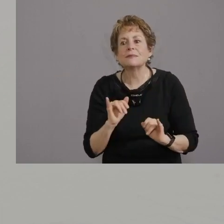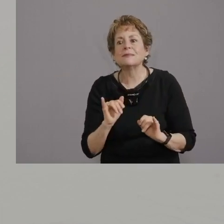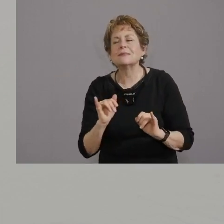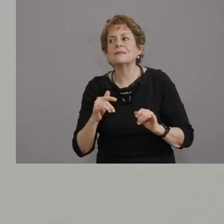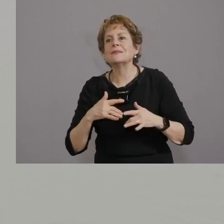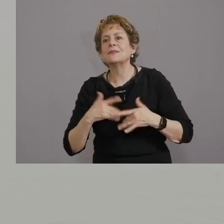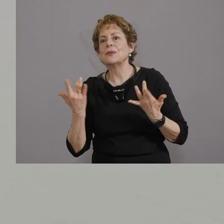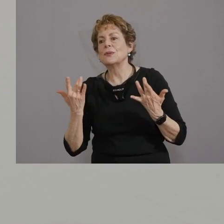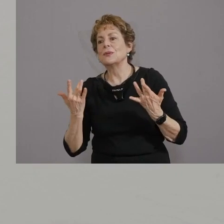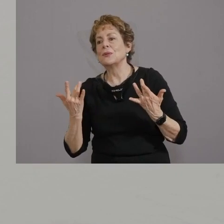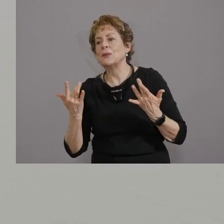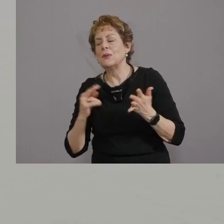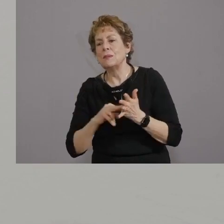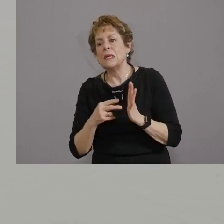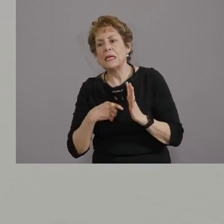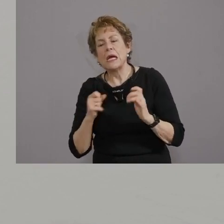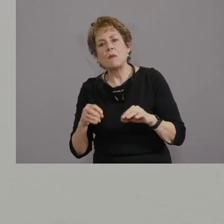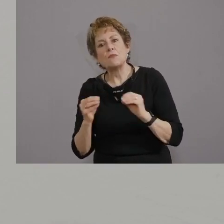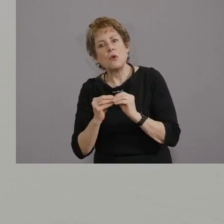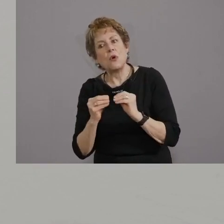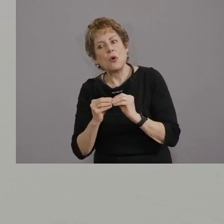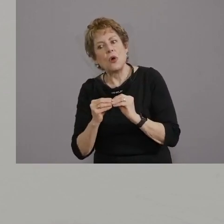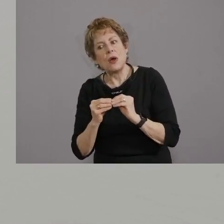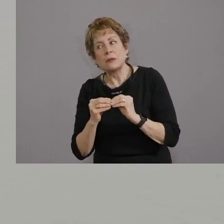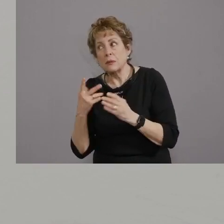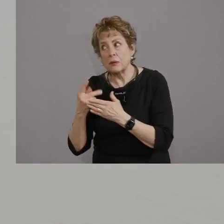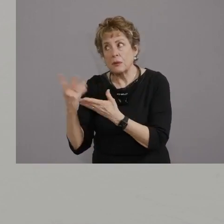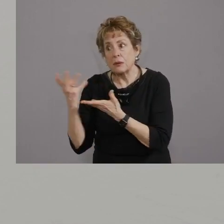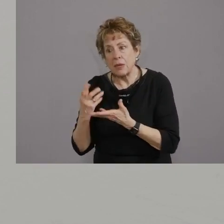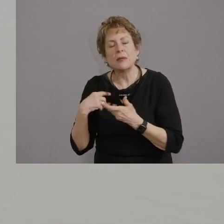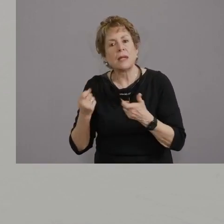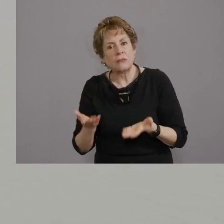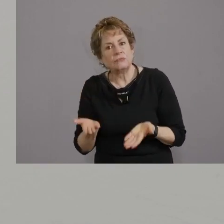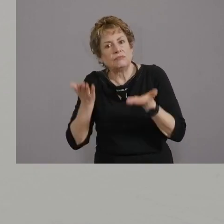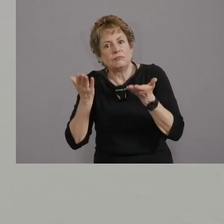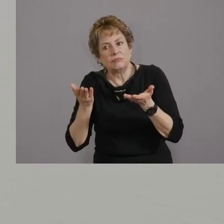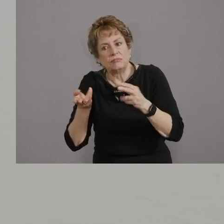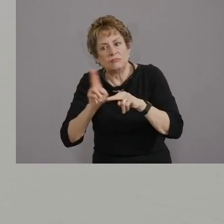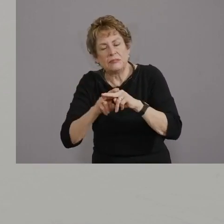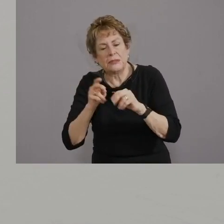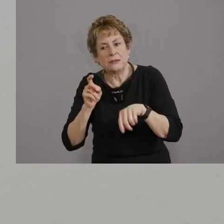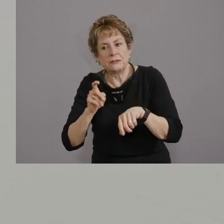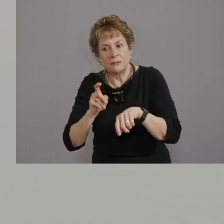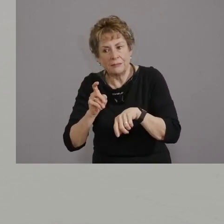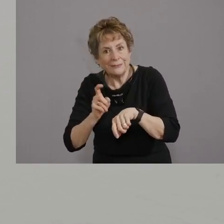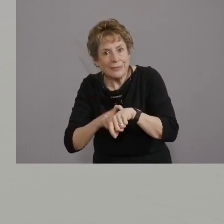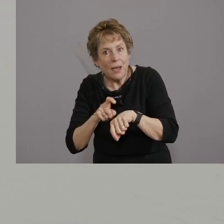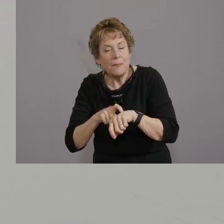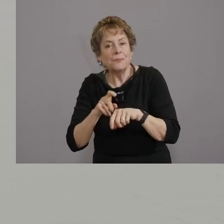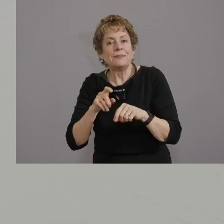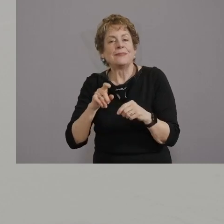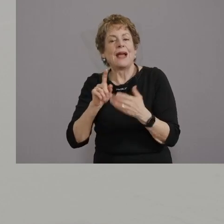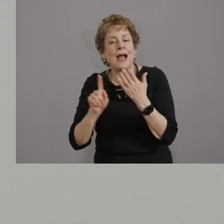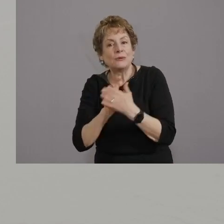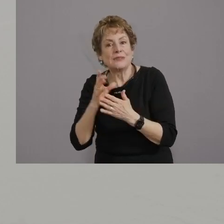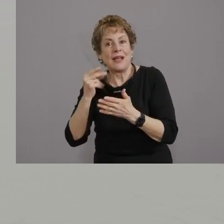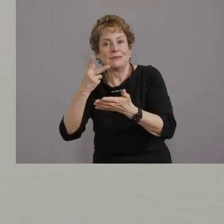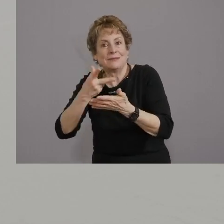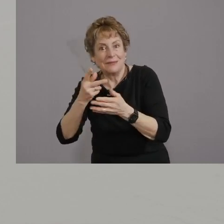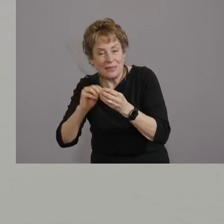more if we get more vaccine and continue to increase that administration, because like you said, we want to be making sure